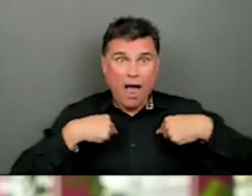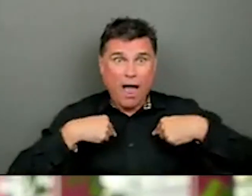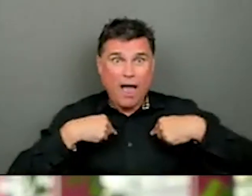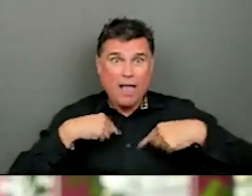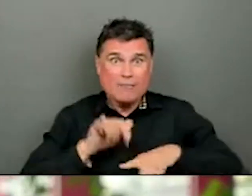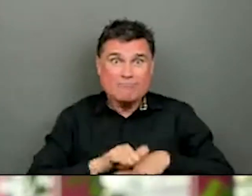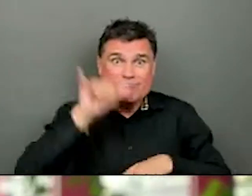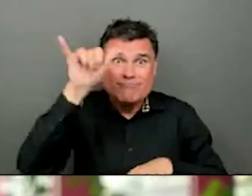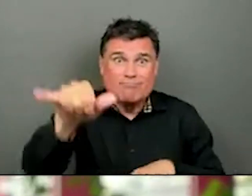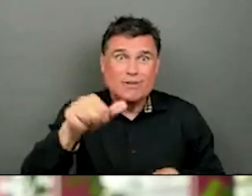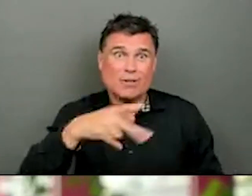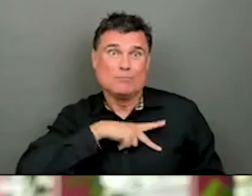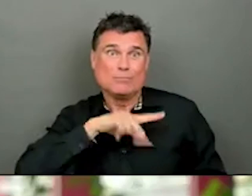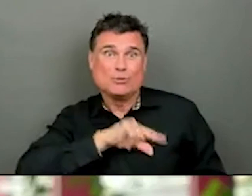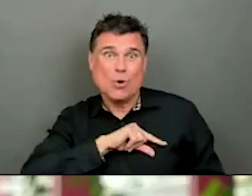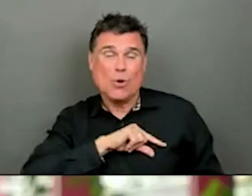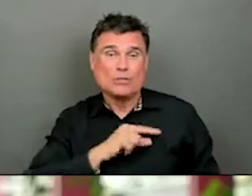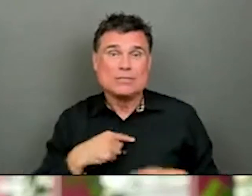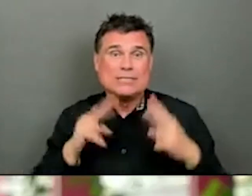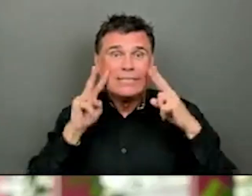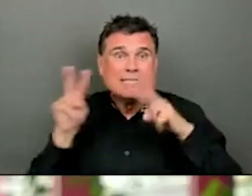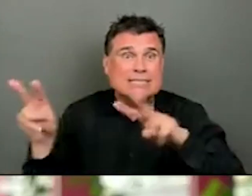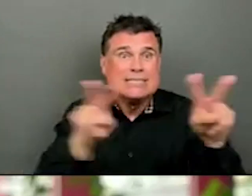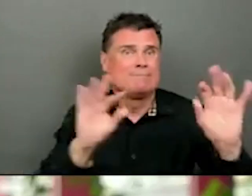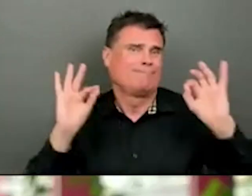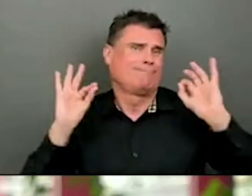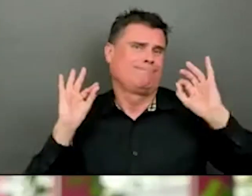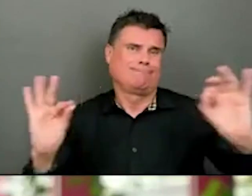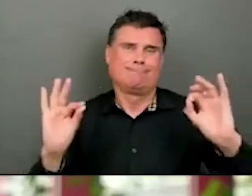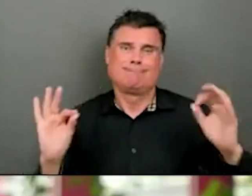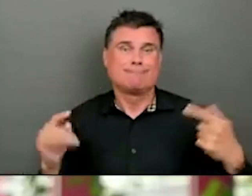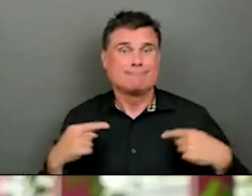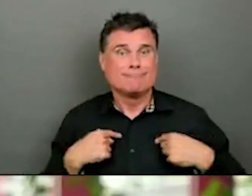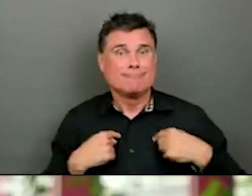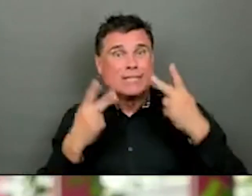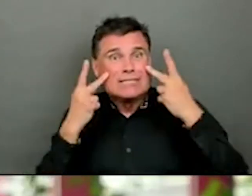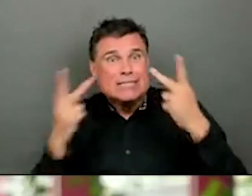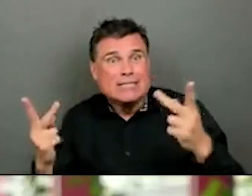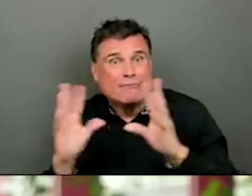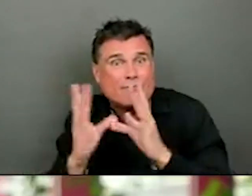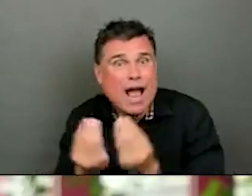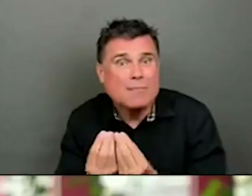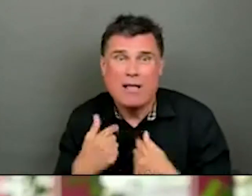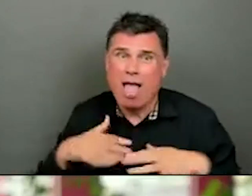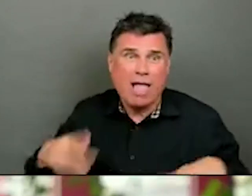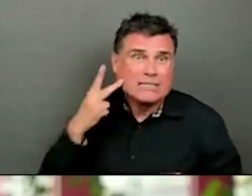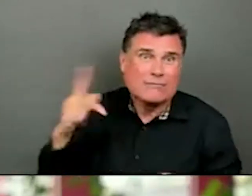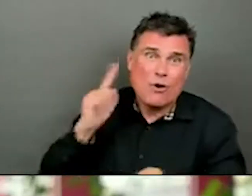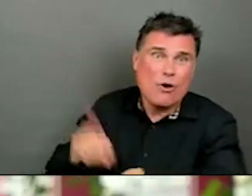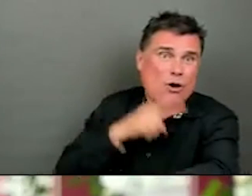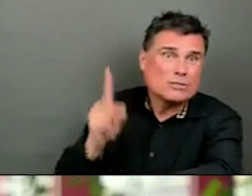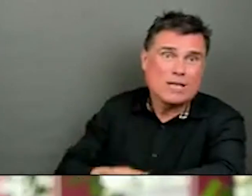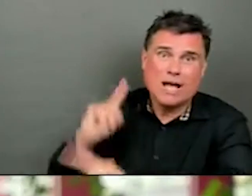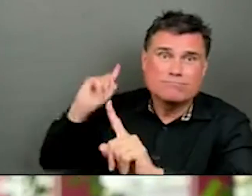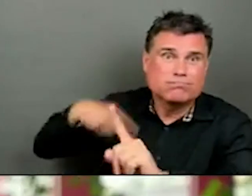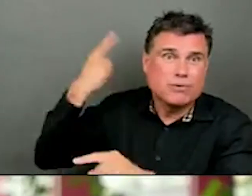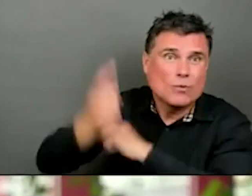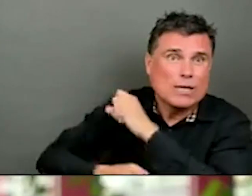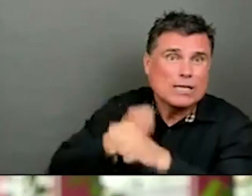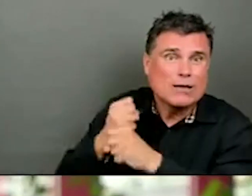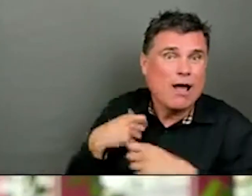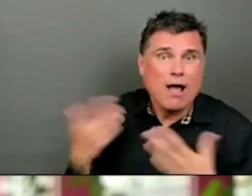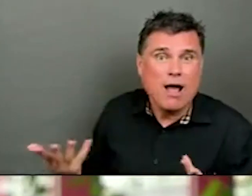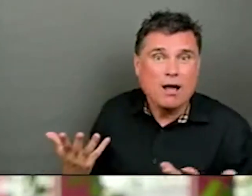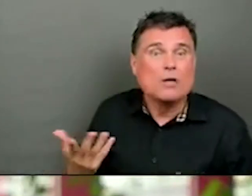our teams here in Prince George, to be able to visit family that we haven't seen. To do that safely, we need to protect each